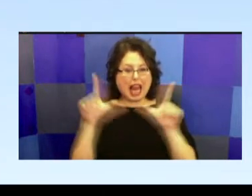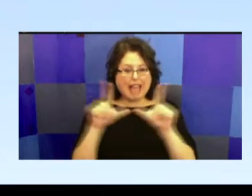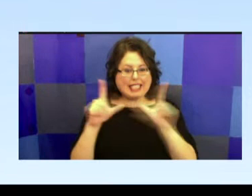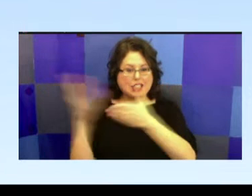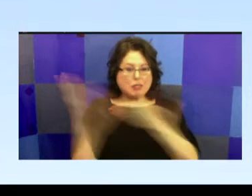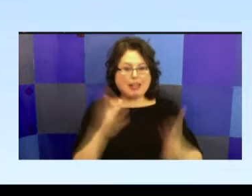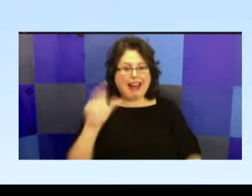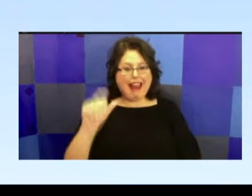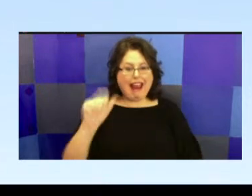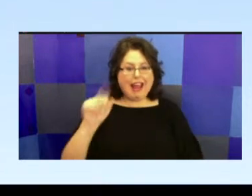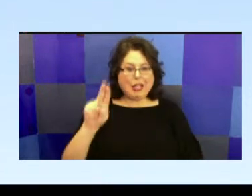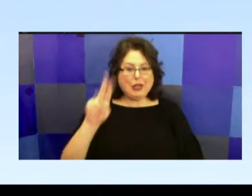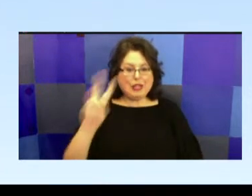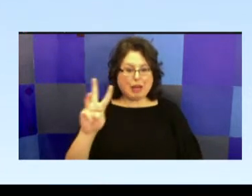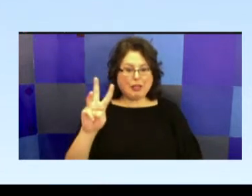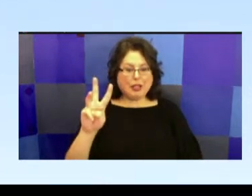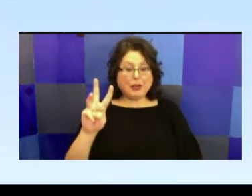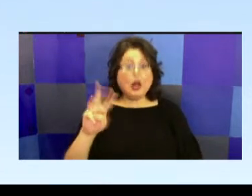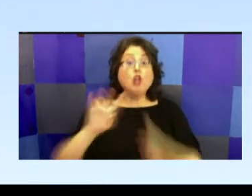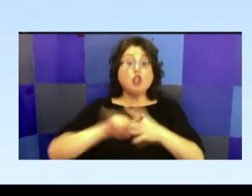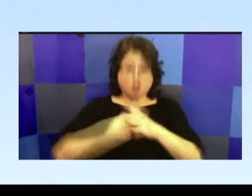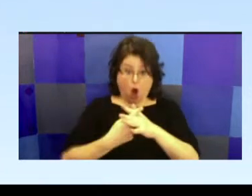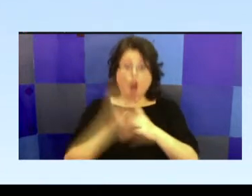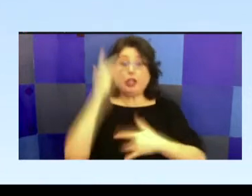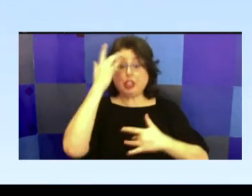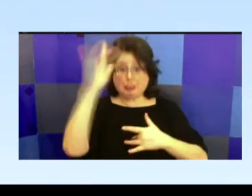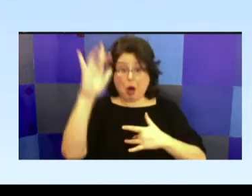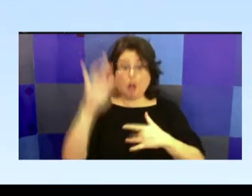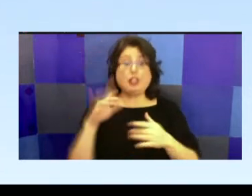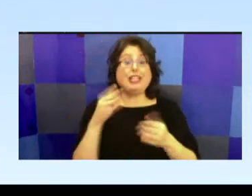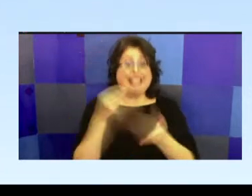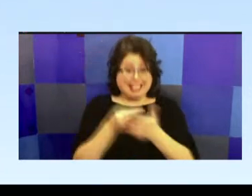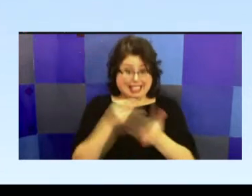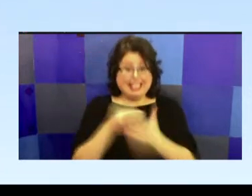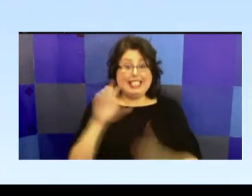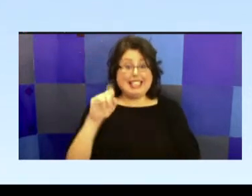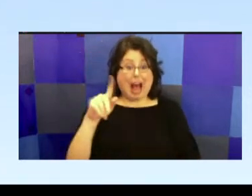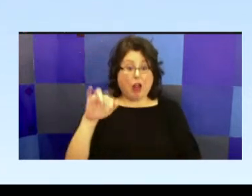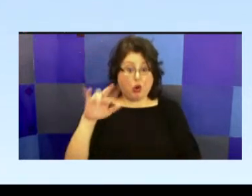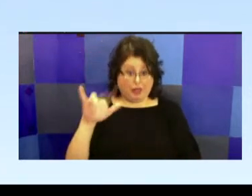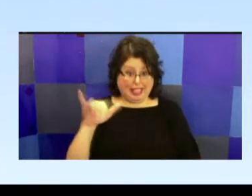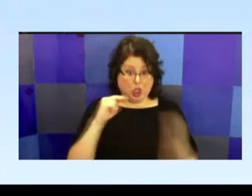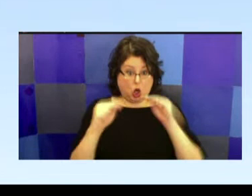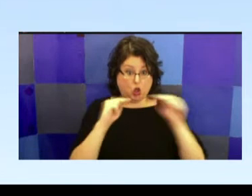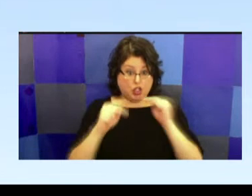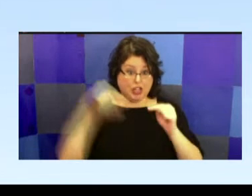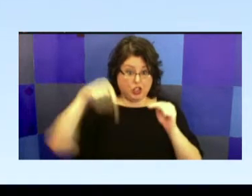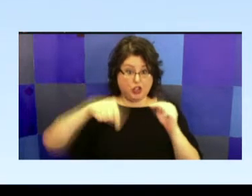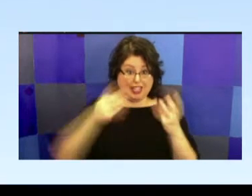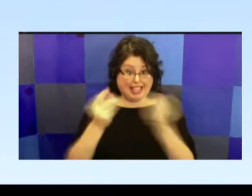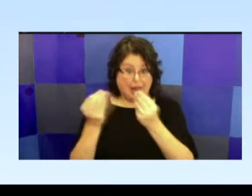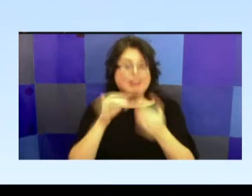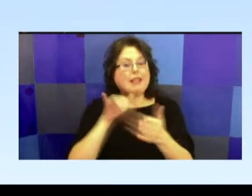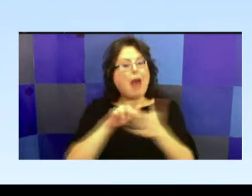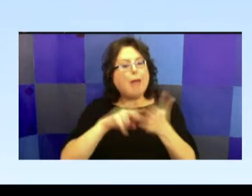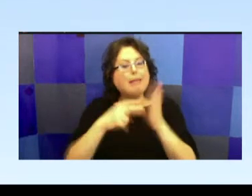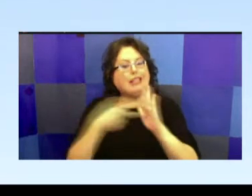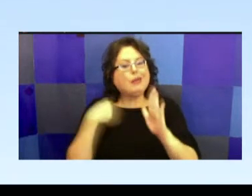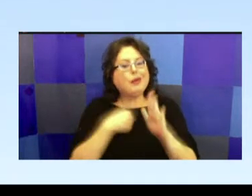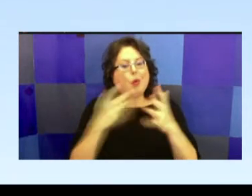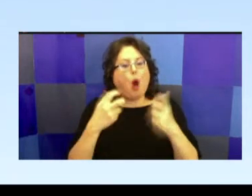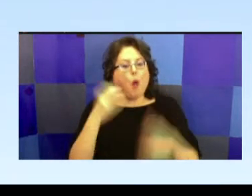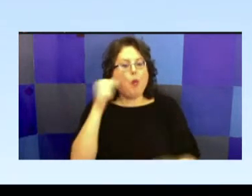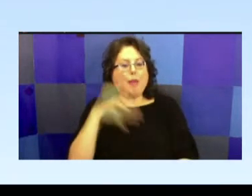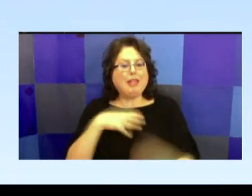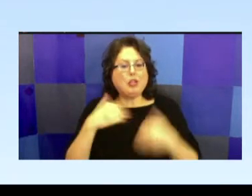AAUW Start Smart salary negotiation training to our campus. This initiative is aimed at empowering women to